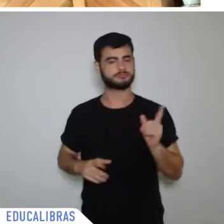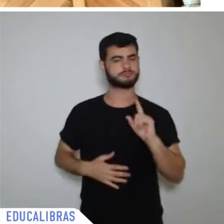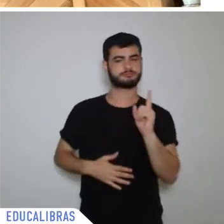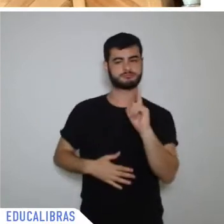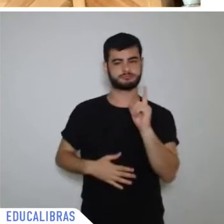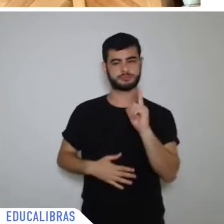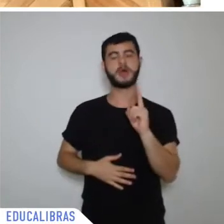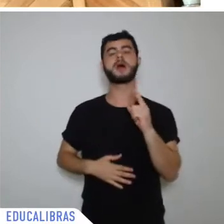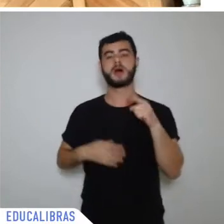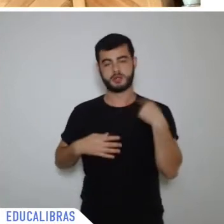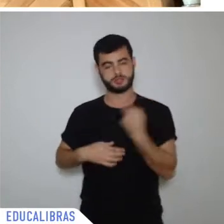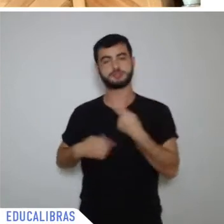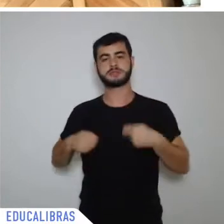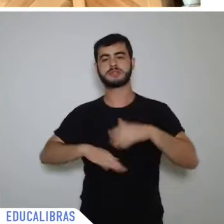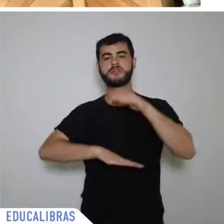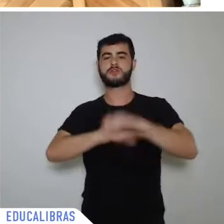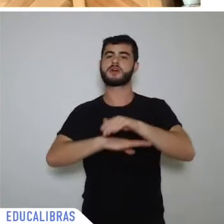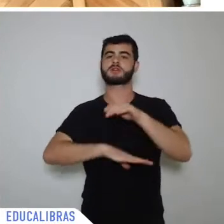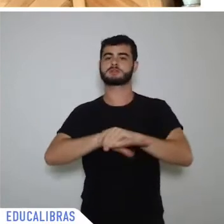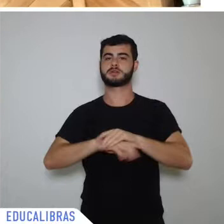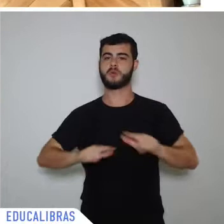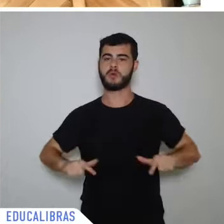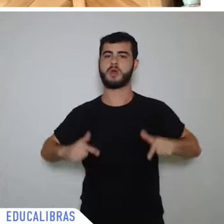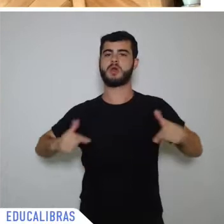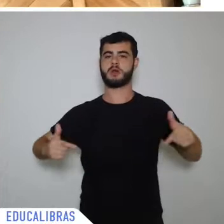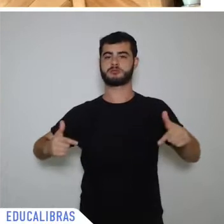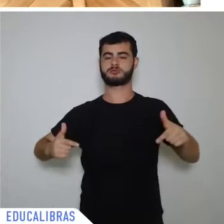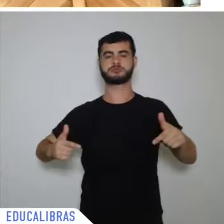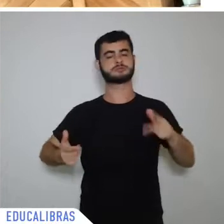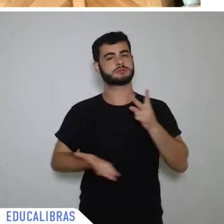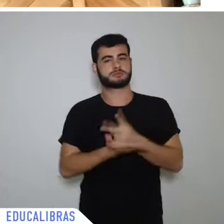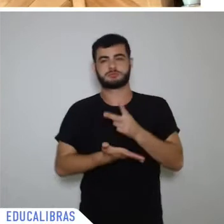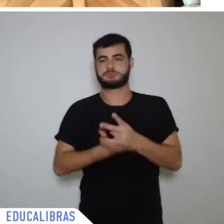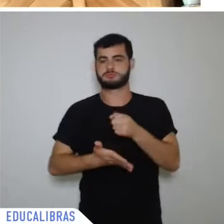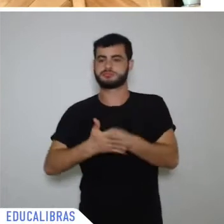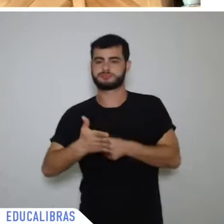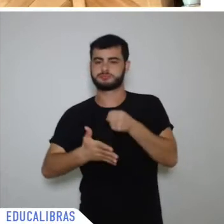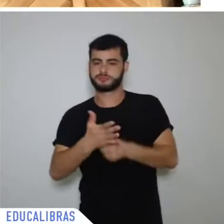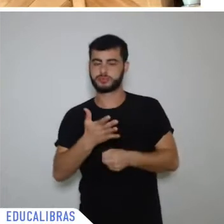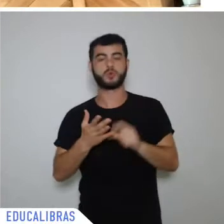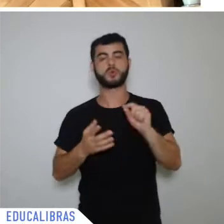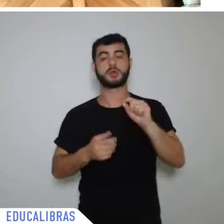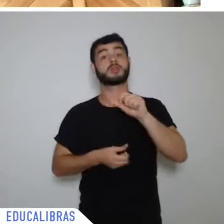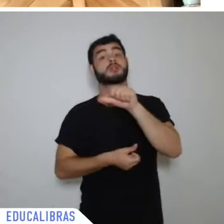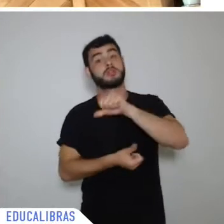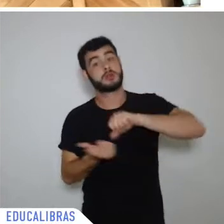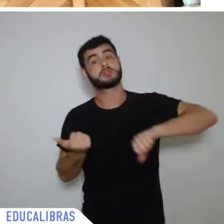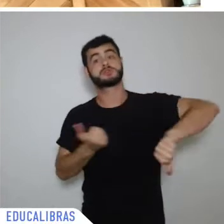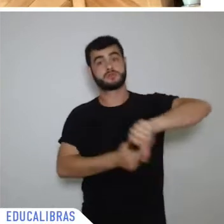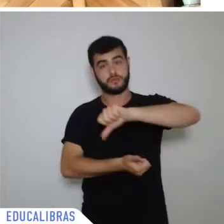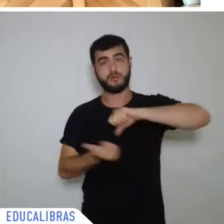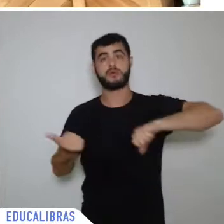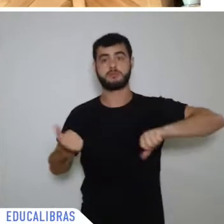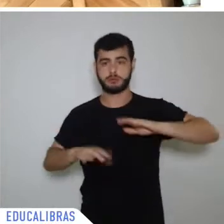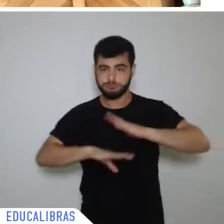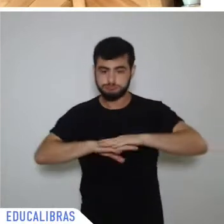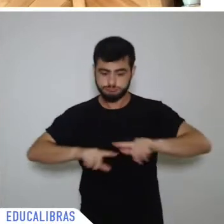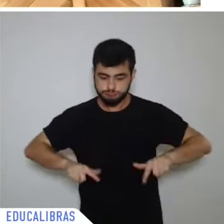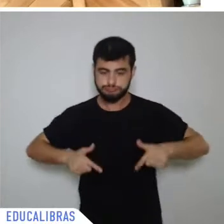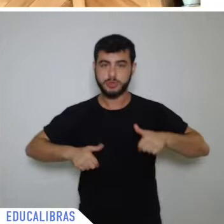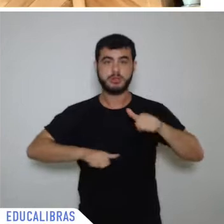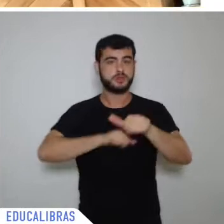me some actions, a deliberate, permanent, and insistent action that in the sense